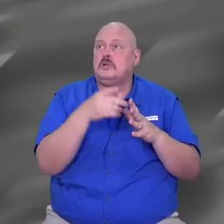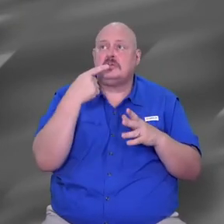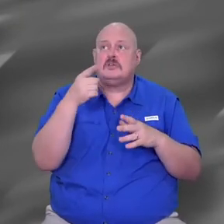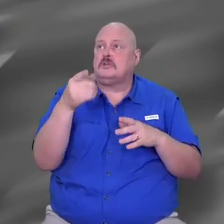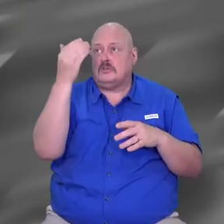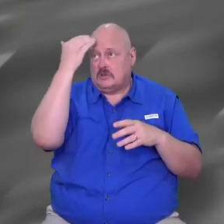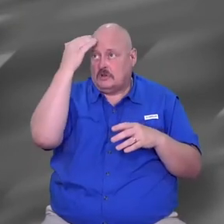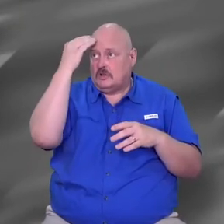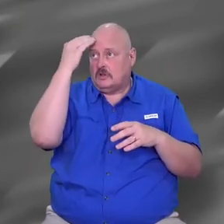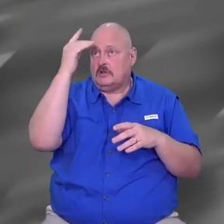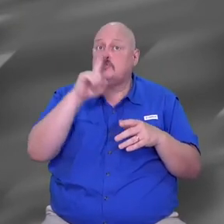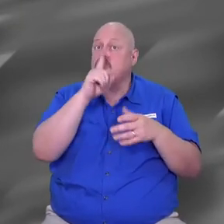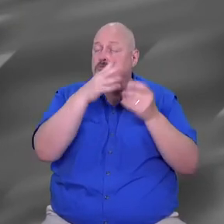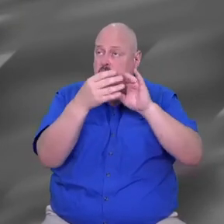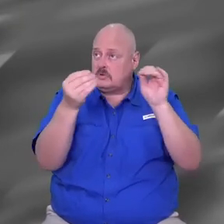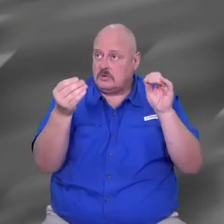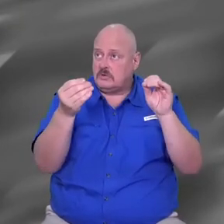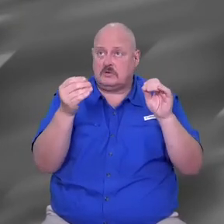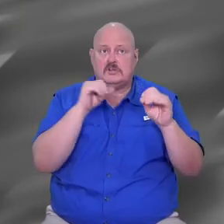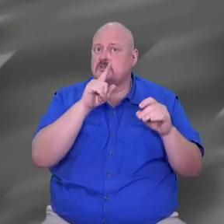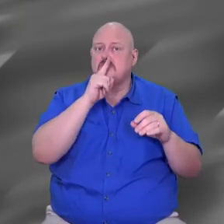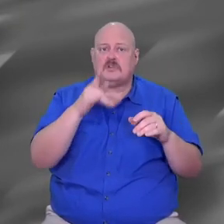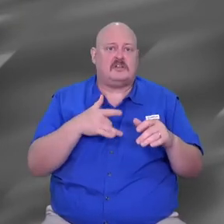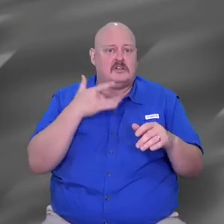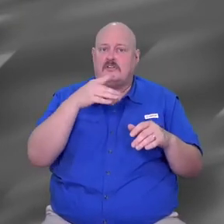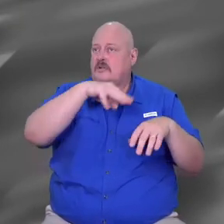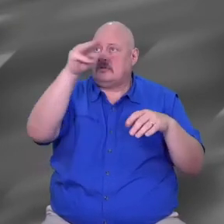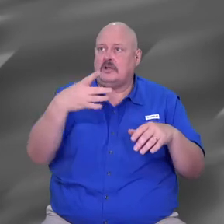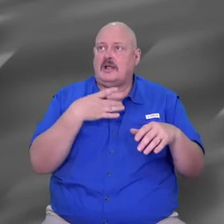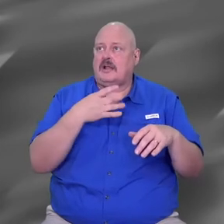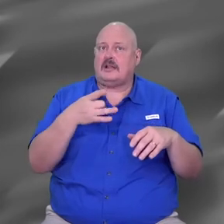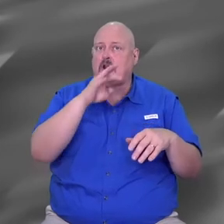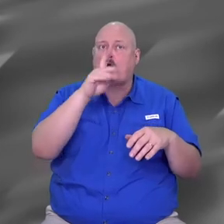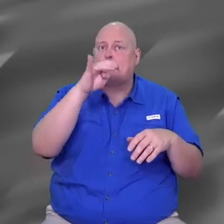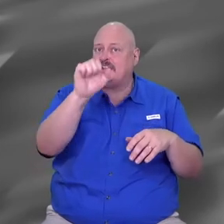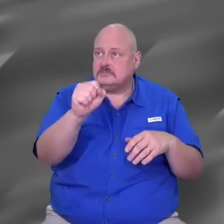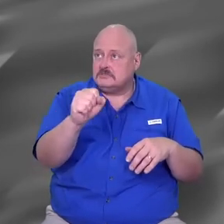know, true story, I'm not really feeling McDonald's. I'd like Arby's.